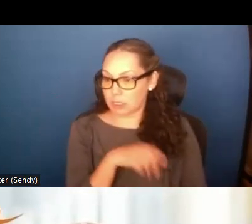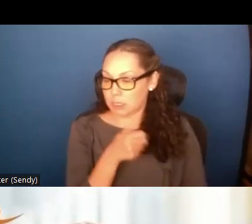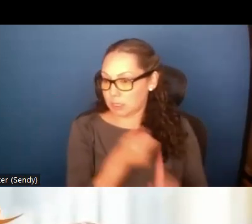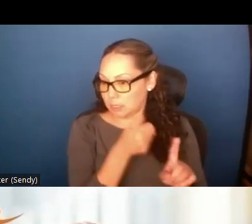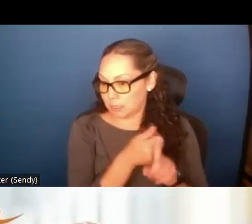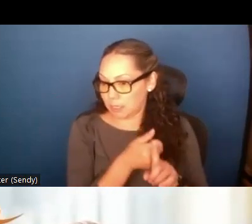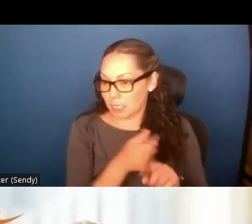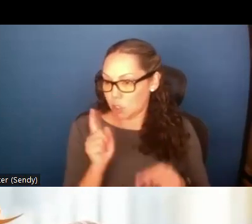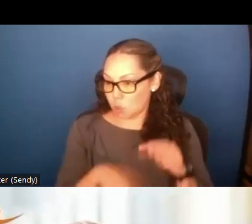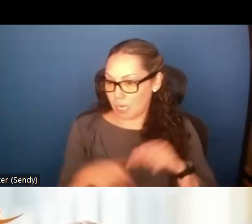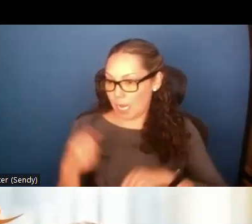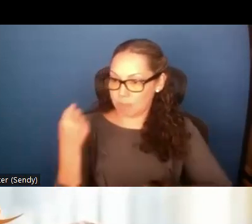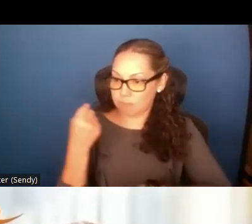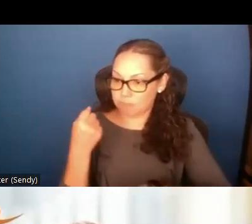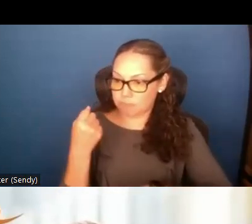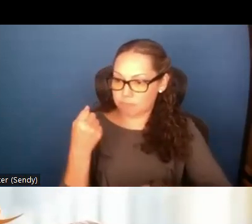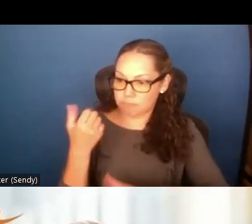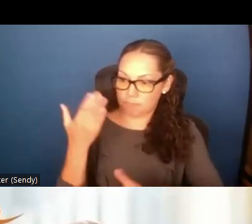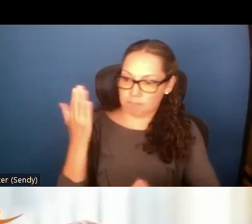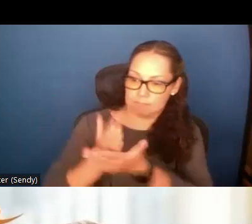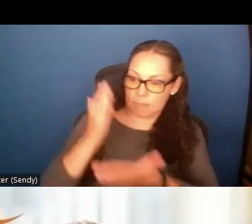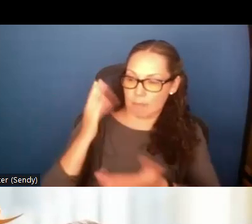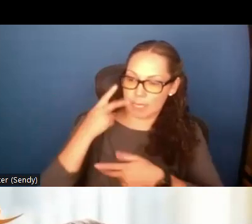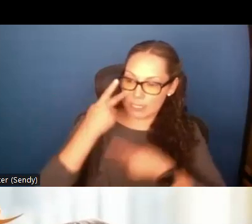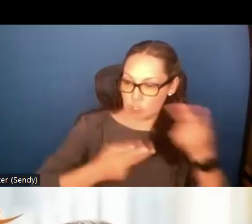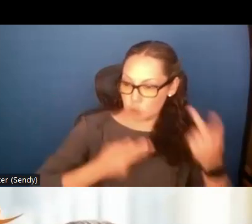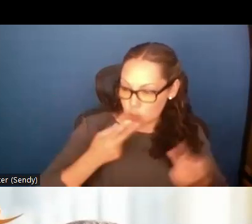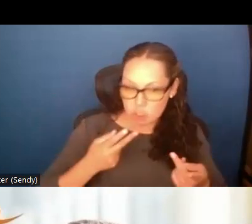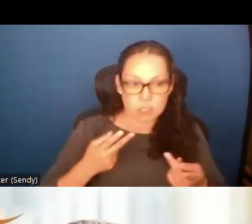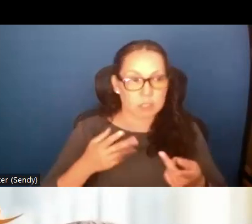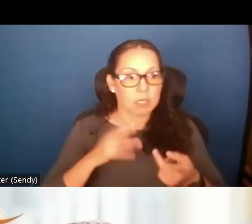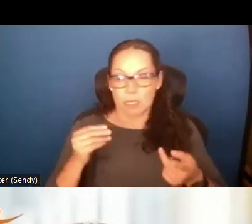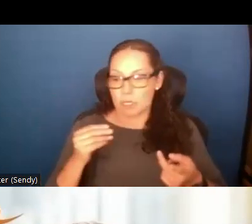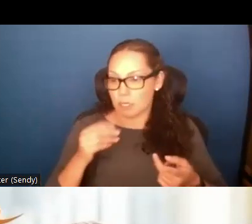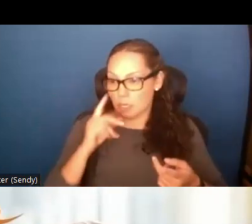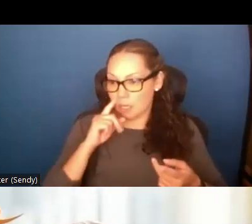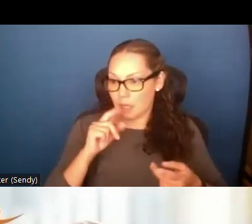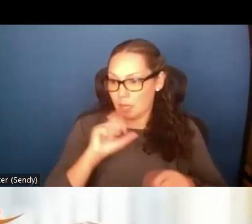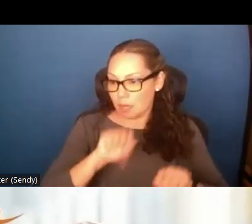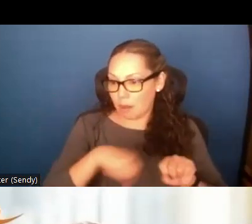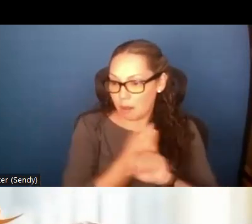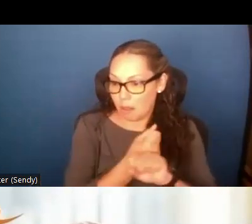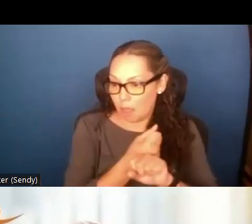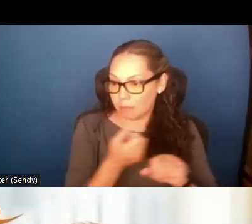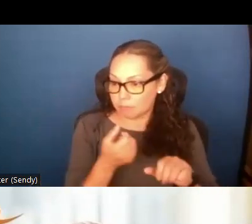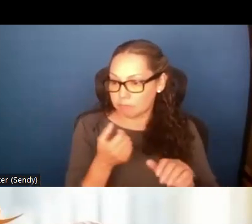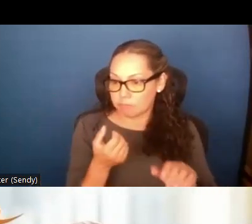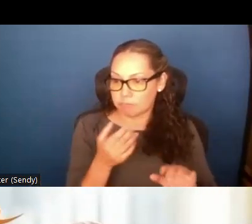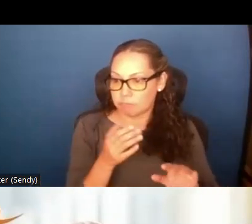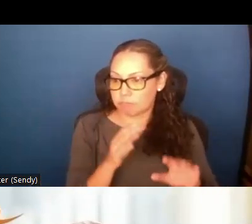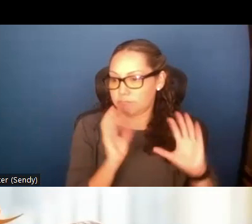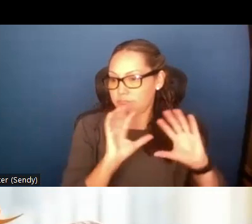lock down visitation in those situations. And perhaps we can explore that a little bit more and add some definition in the compassionate care section that might help